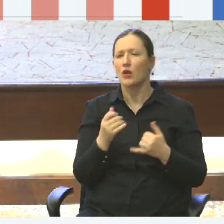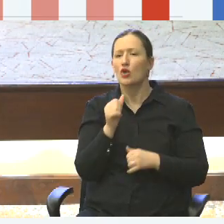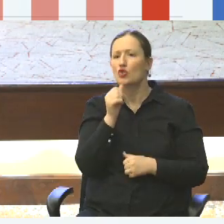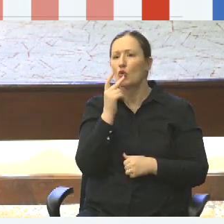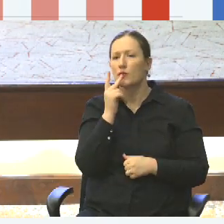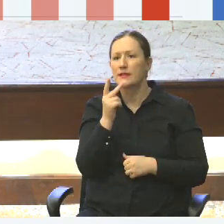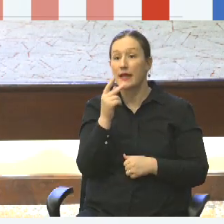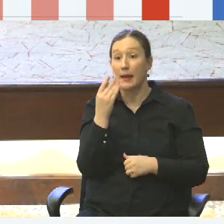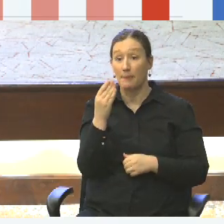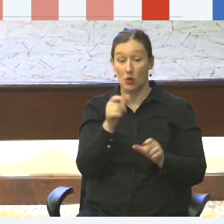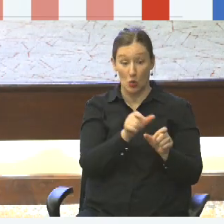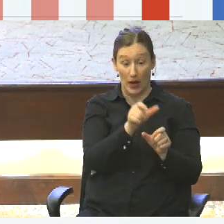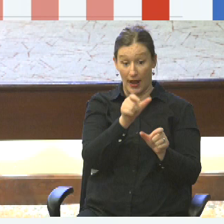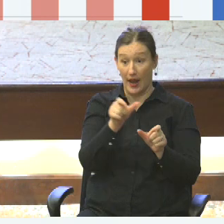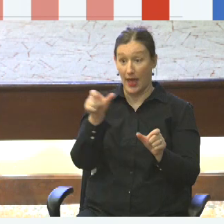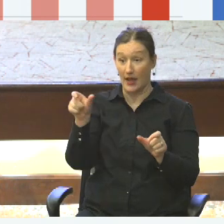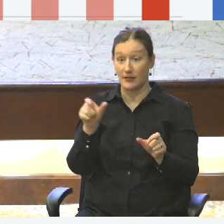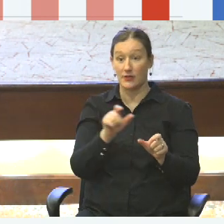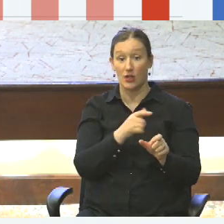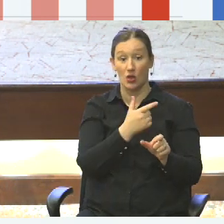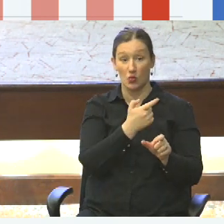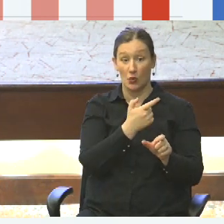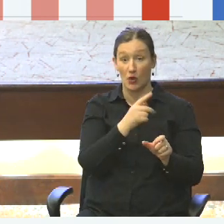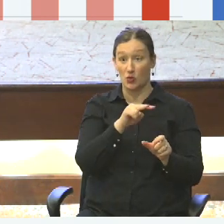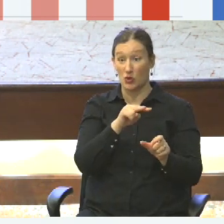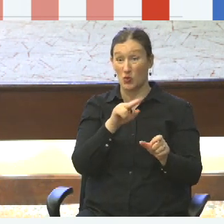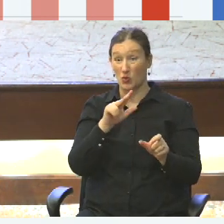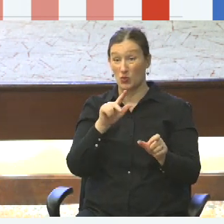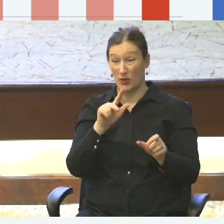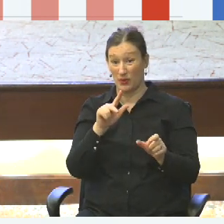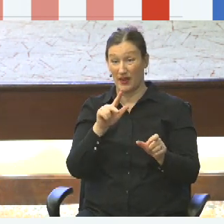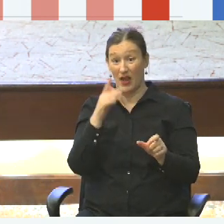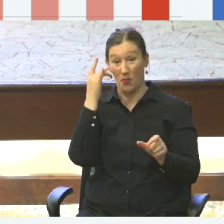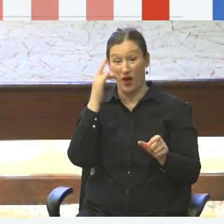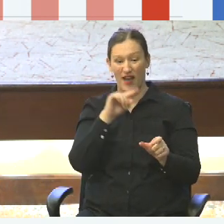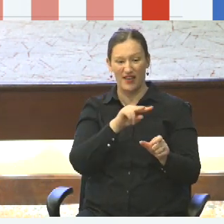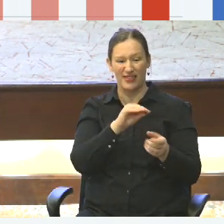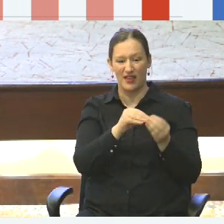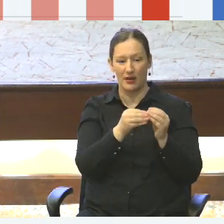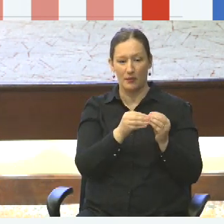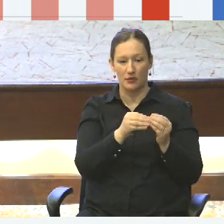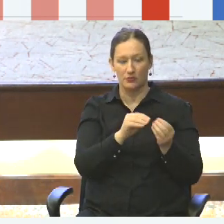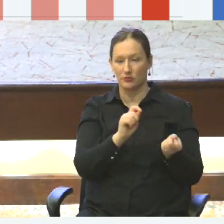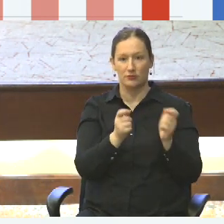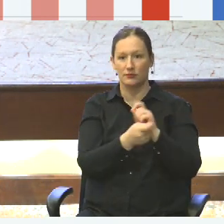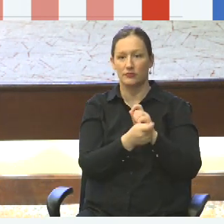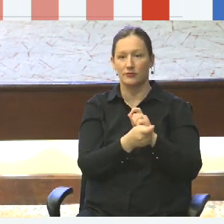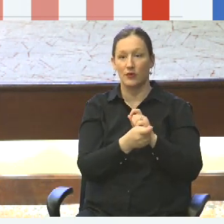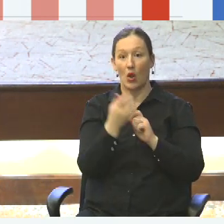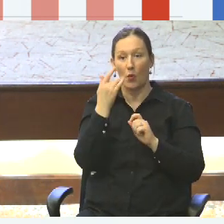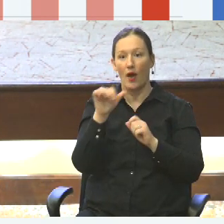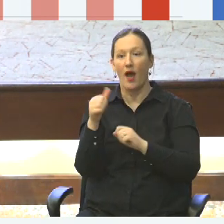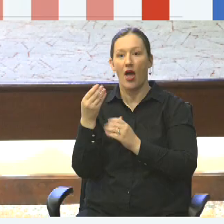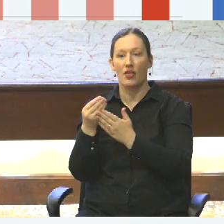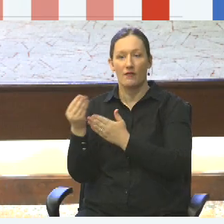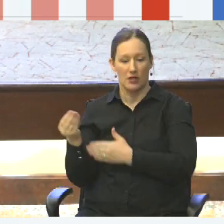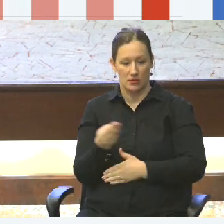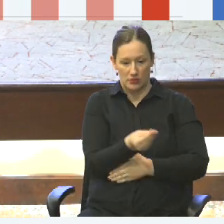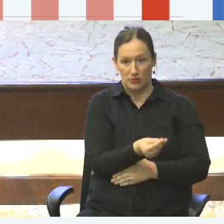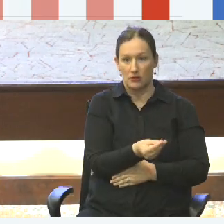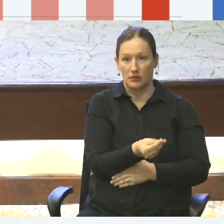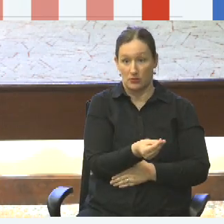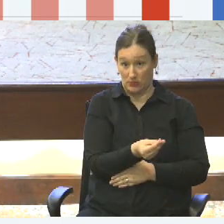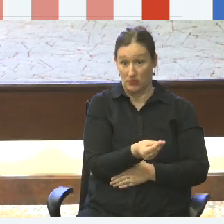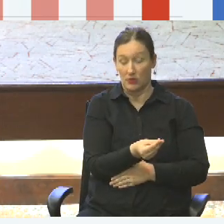blue lines, basically 21, 22, 23, those numbers were offset by CARES Act funds that were received. However, at the